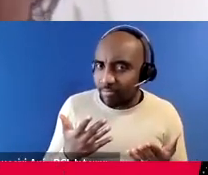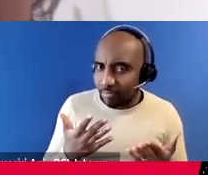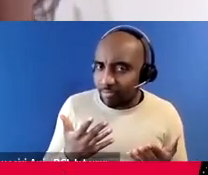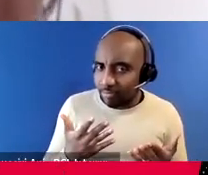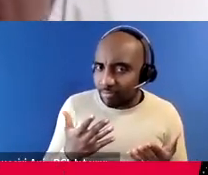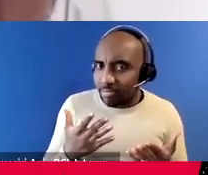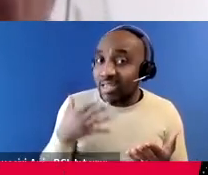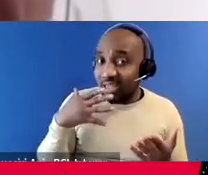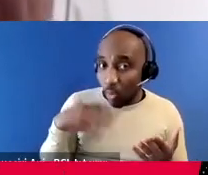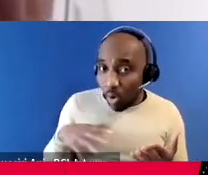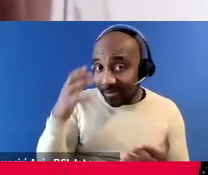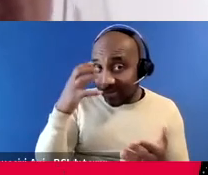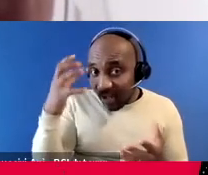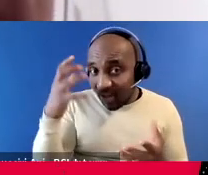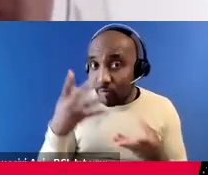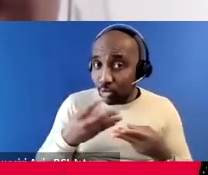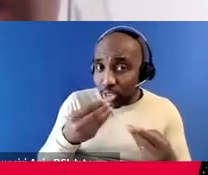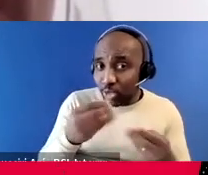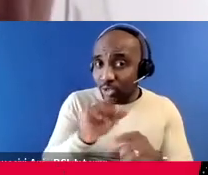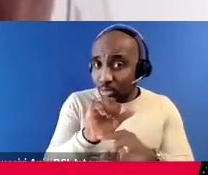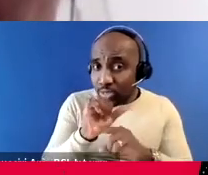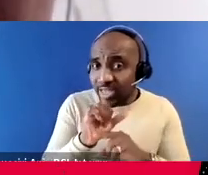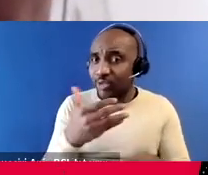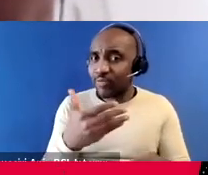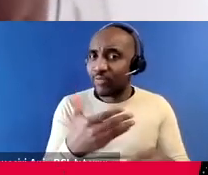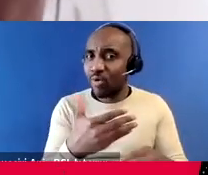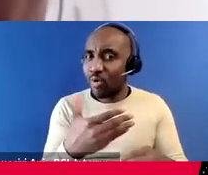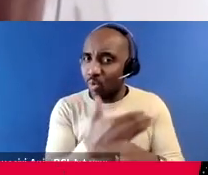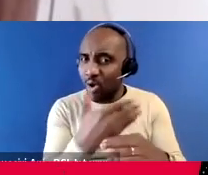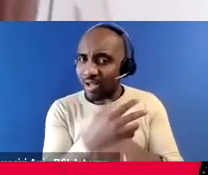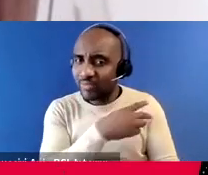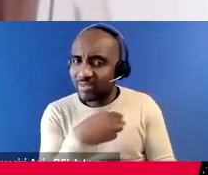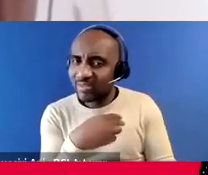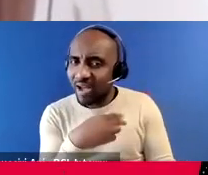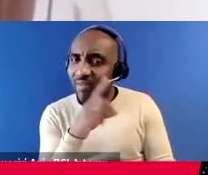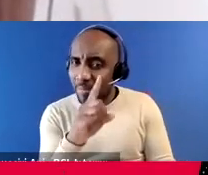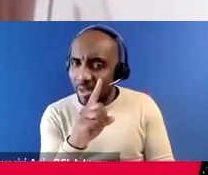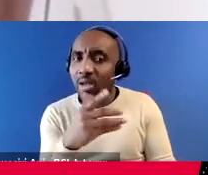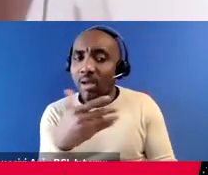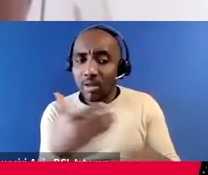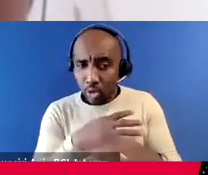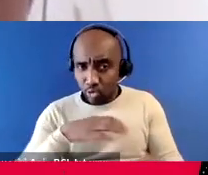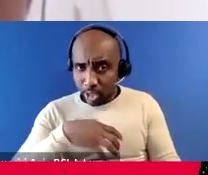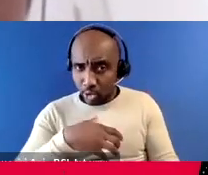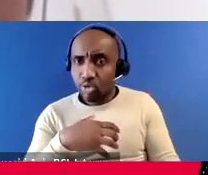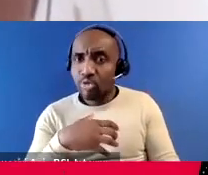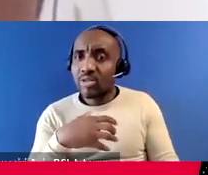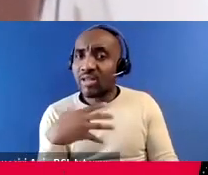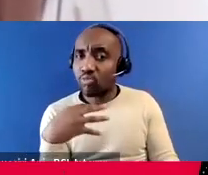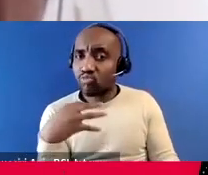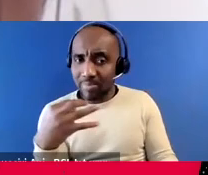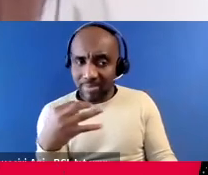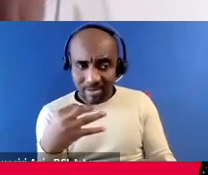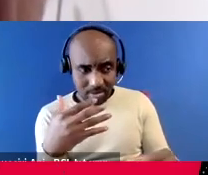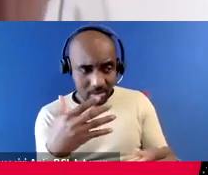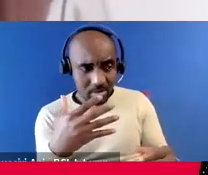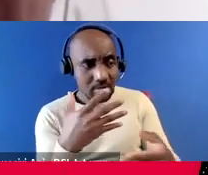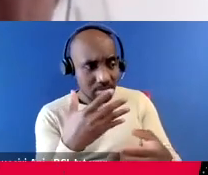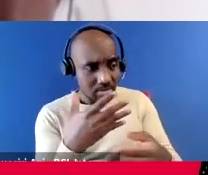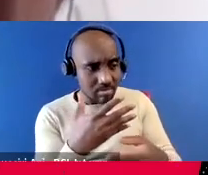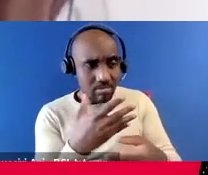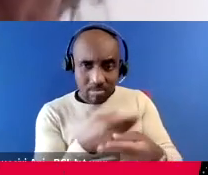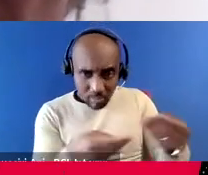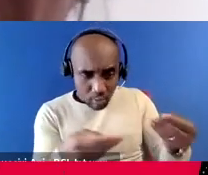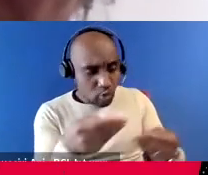asking the question of, well, what are our jobs for? What are our skills being used for? What else might we be making? And so